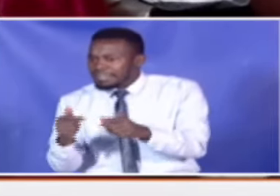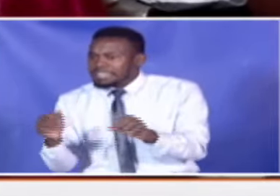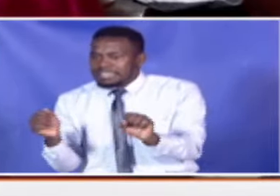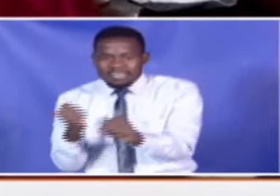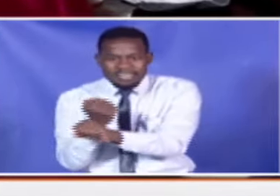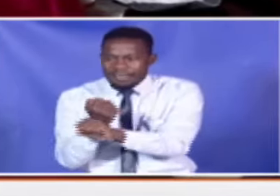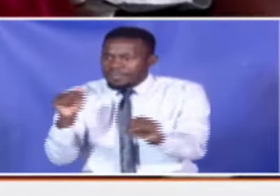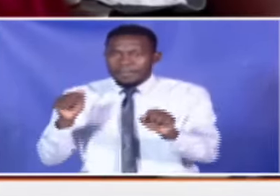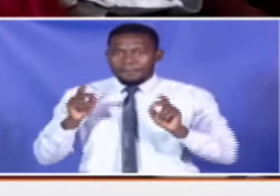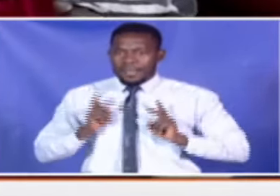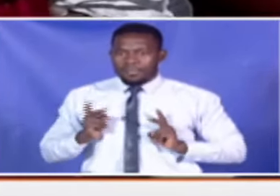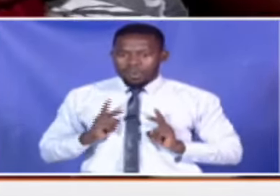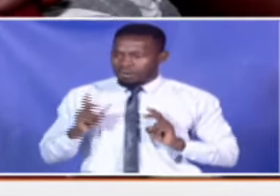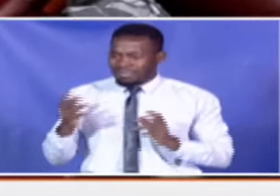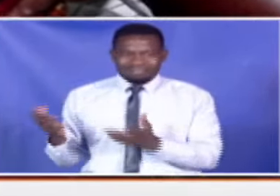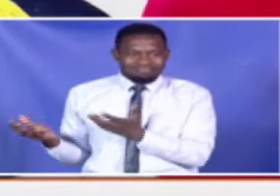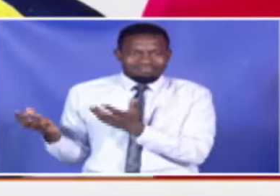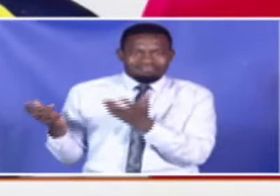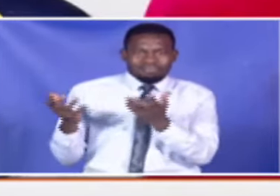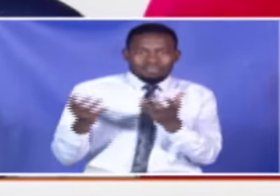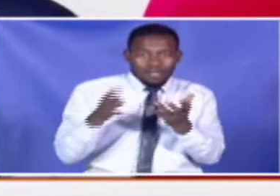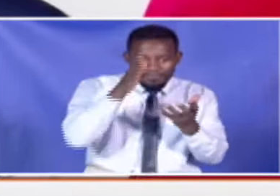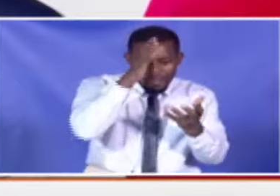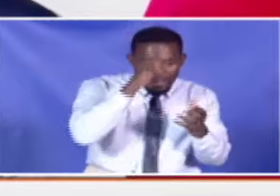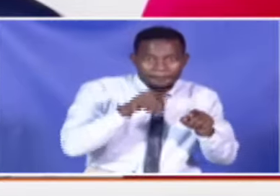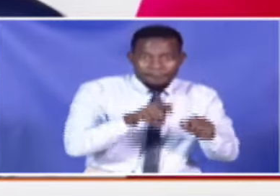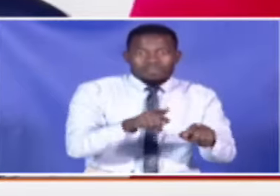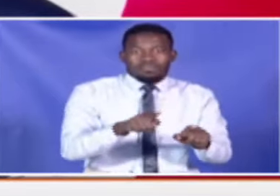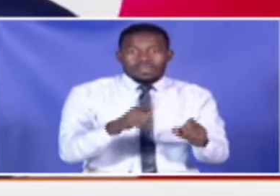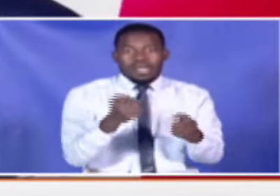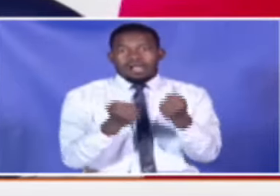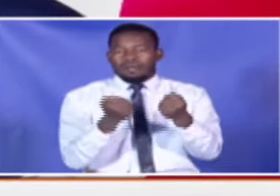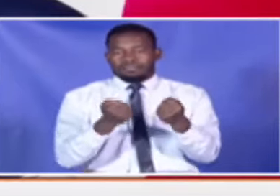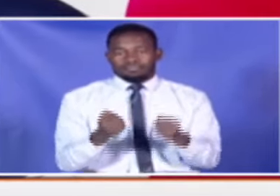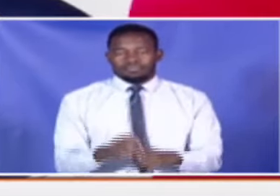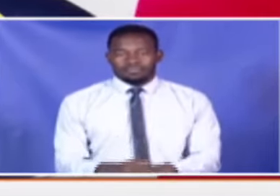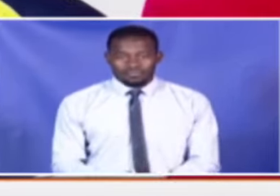save himself and his burned father. Kufika kiwango ikile,